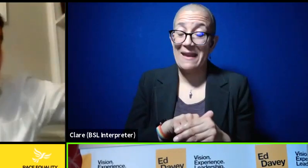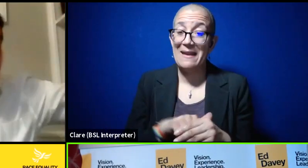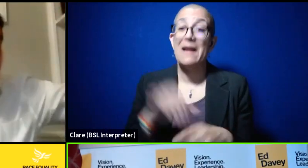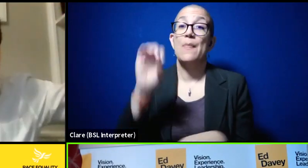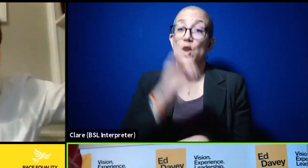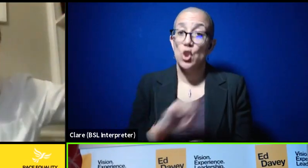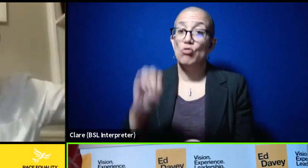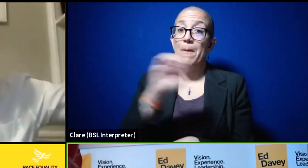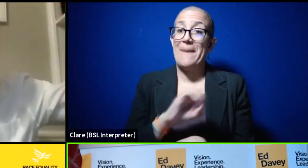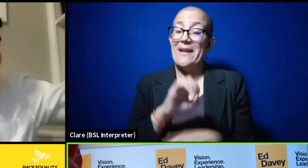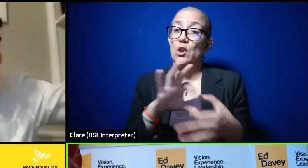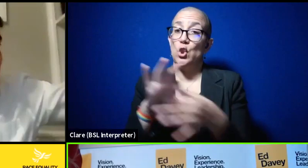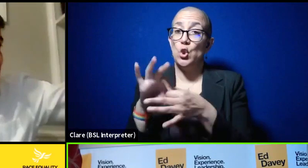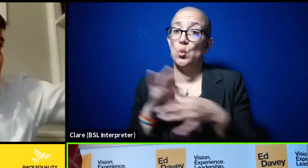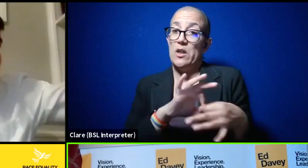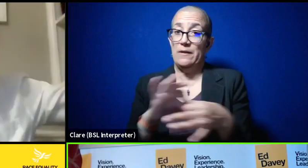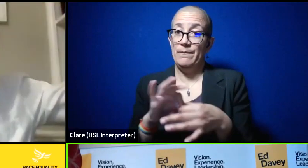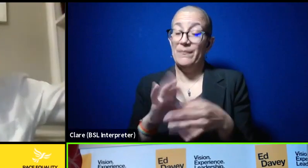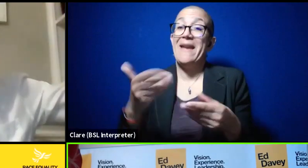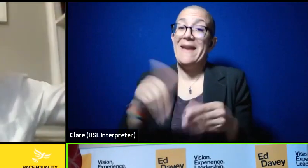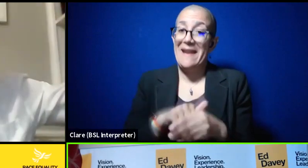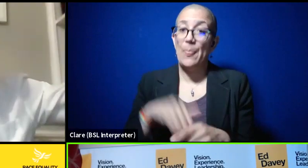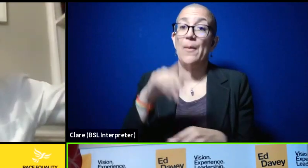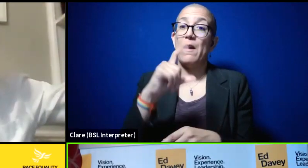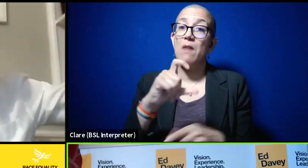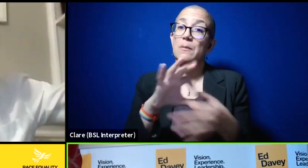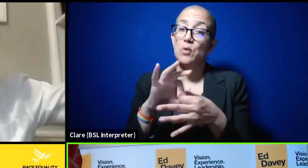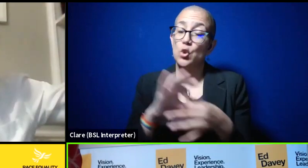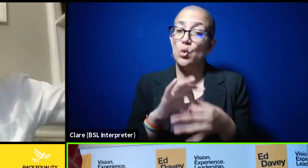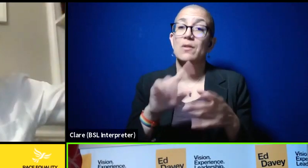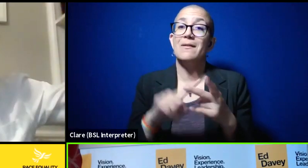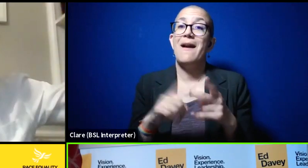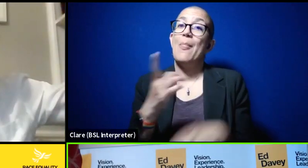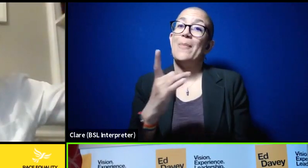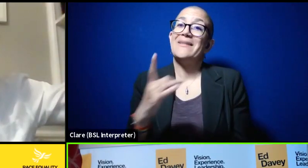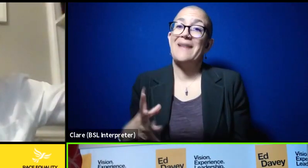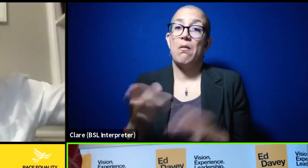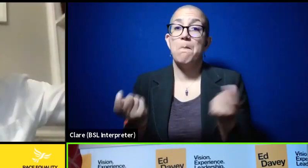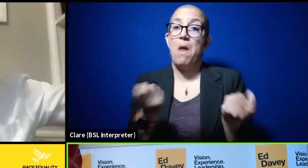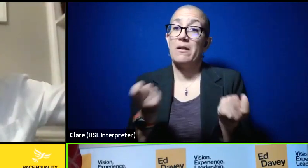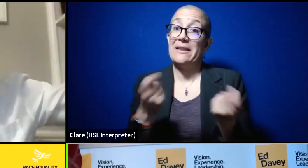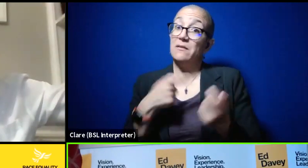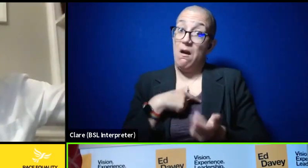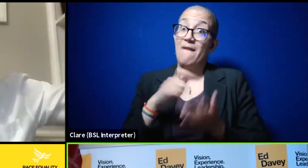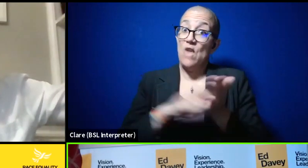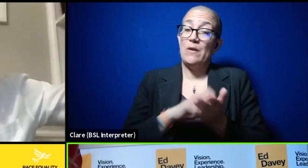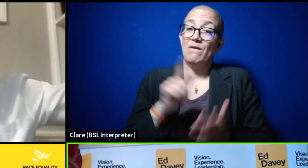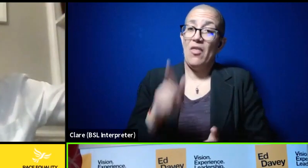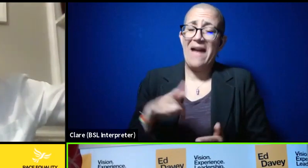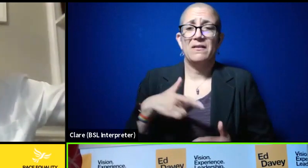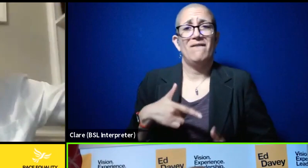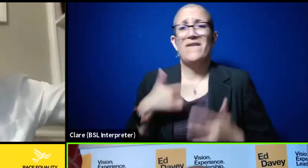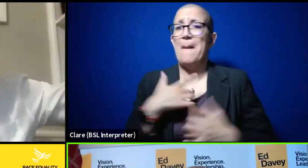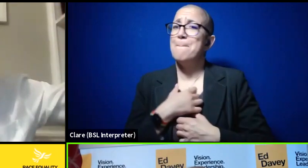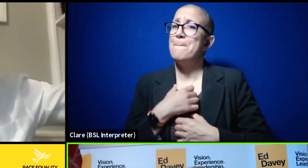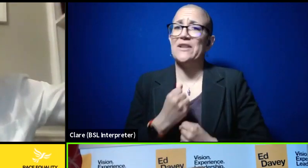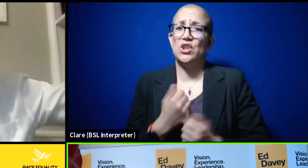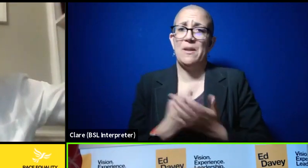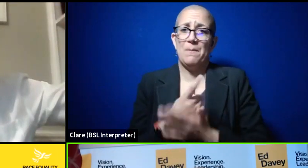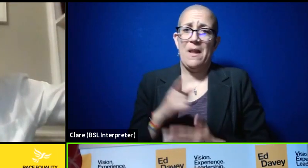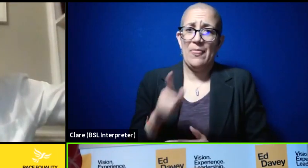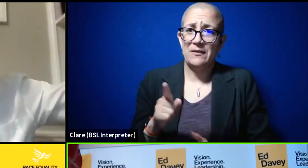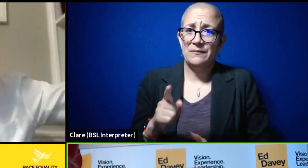Union, in the customs union, in the single market. That's what I voted for. It's what I feel passionate about. And it seemed to